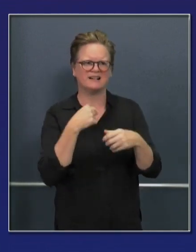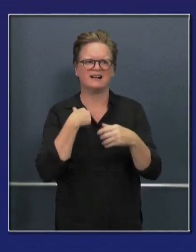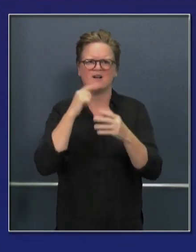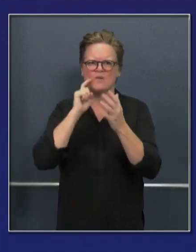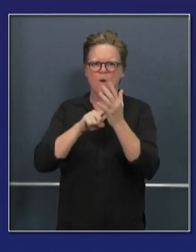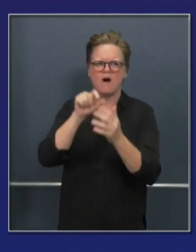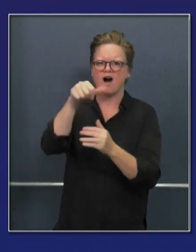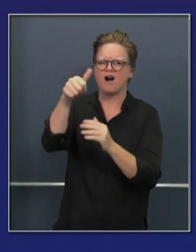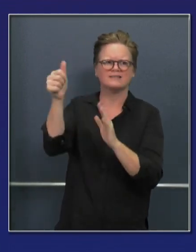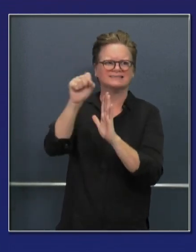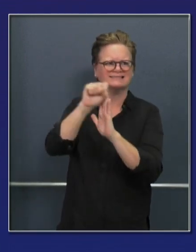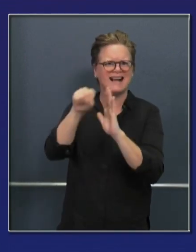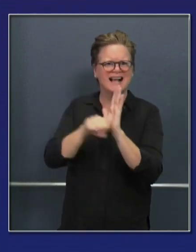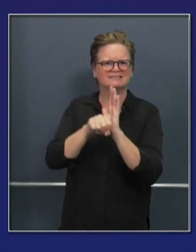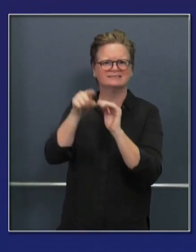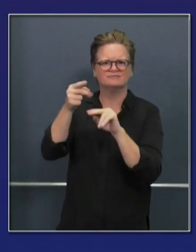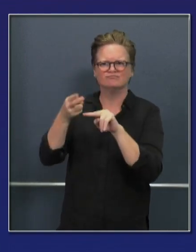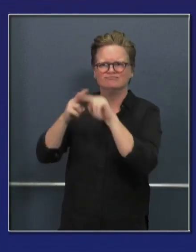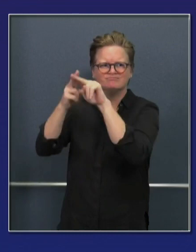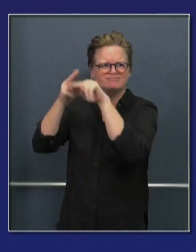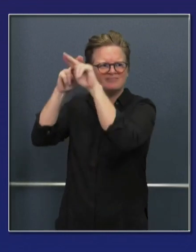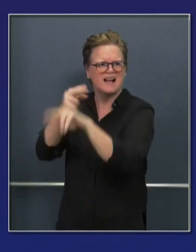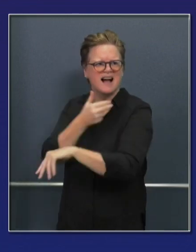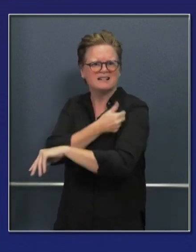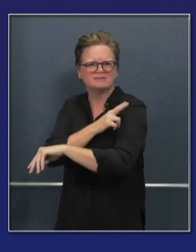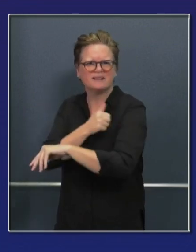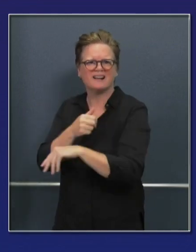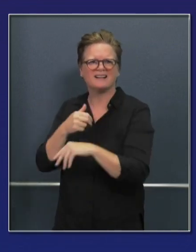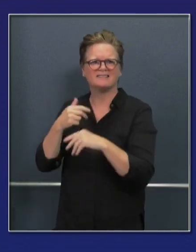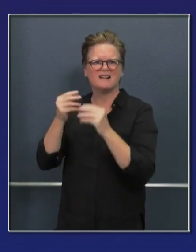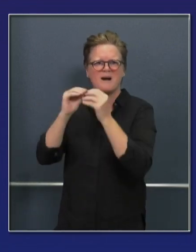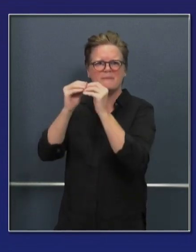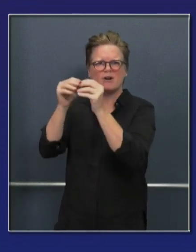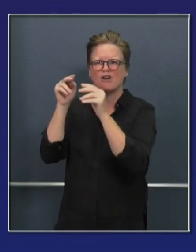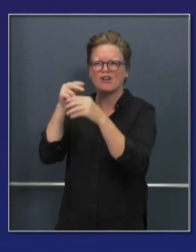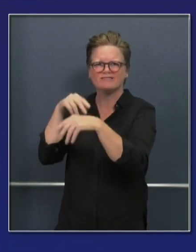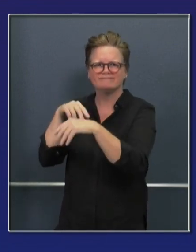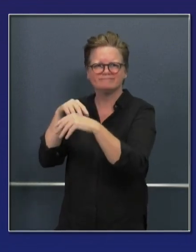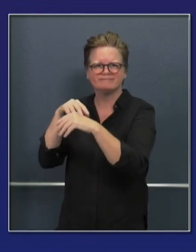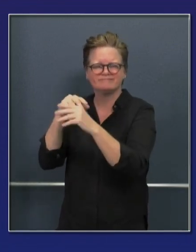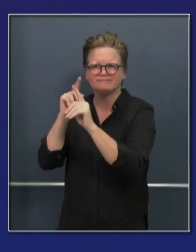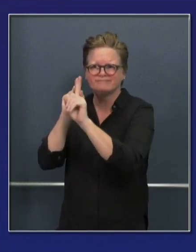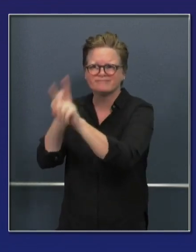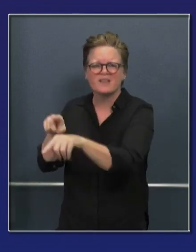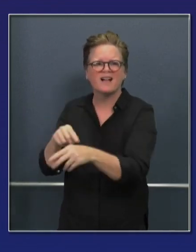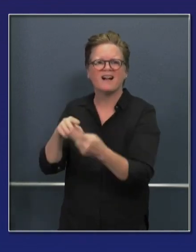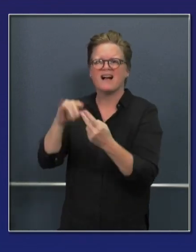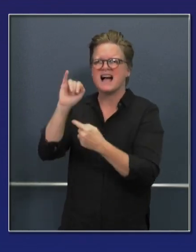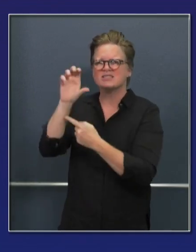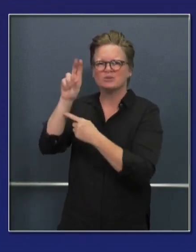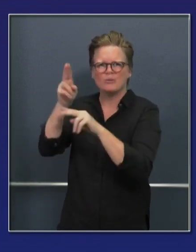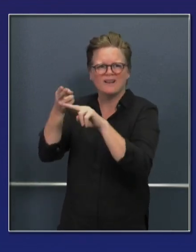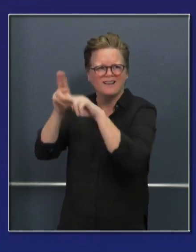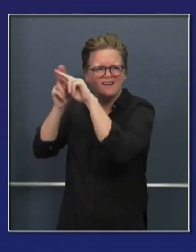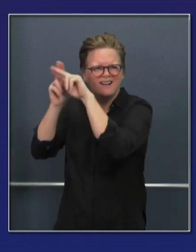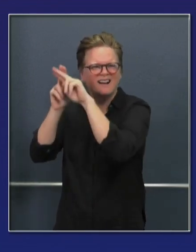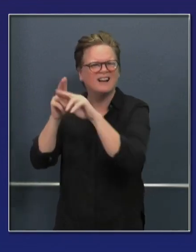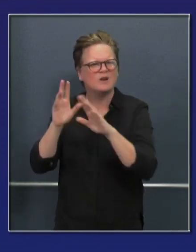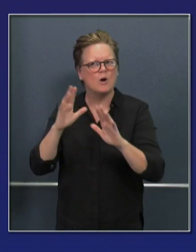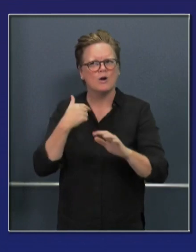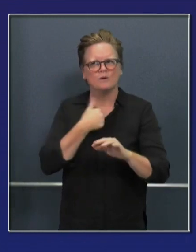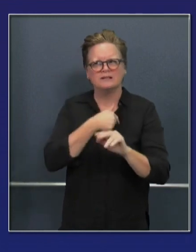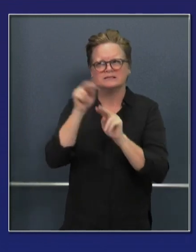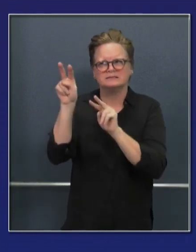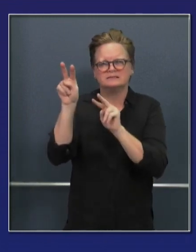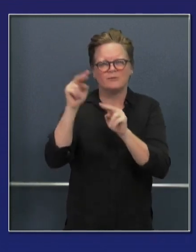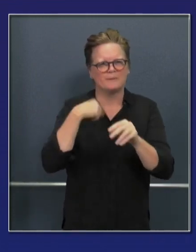that obviously lead to concern. All these things are sobering, and we're very mindful of that. And I want folks to understand we are very mindful of